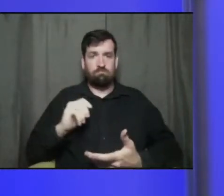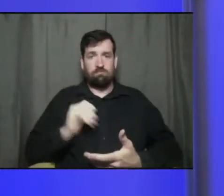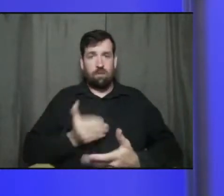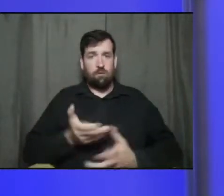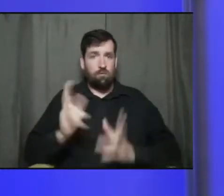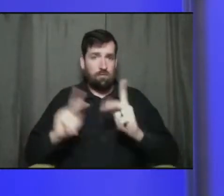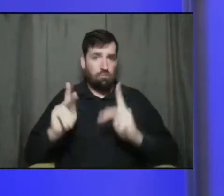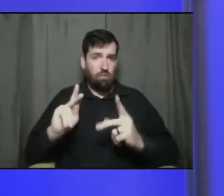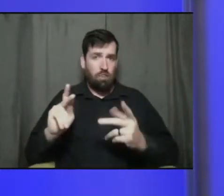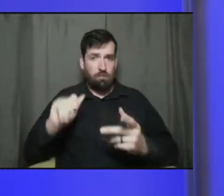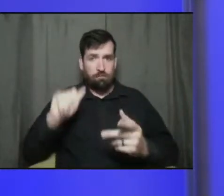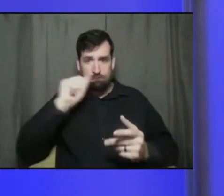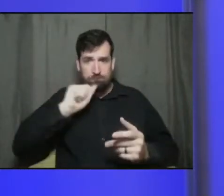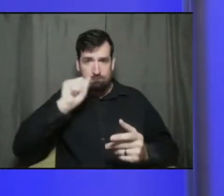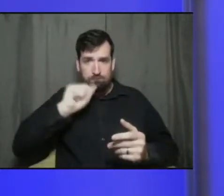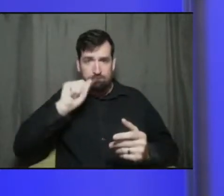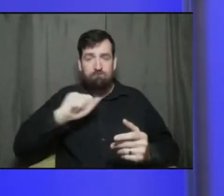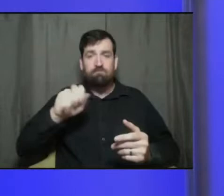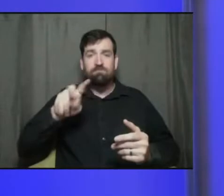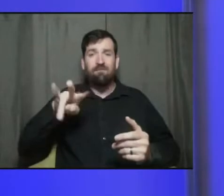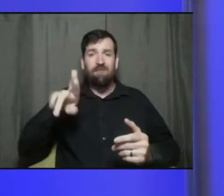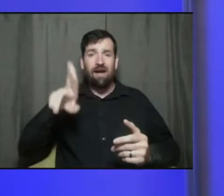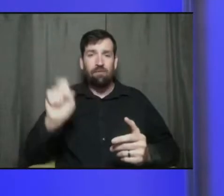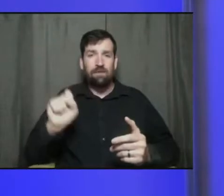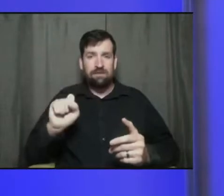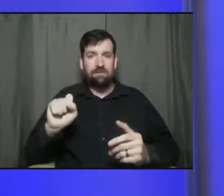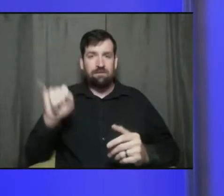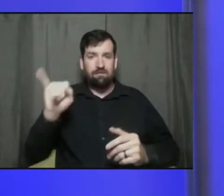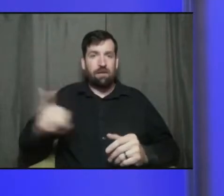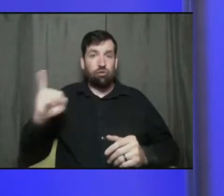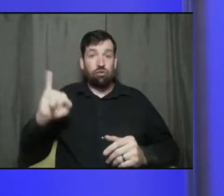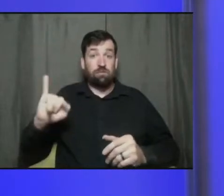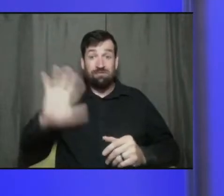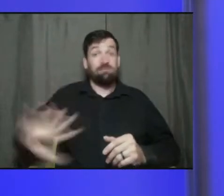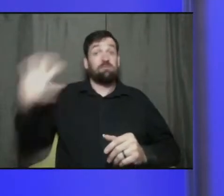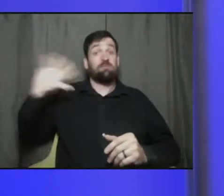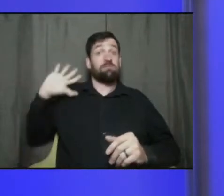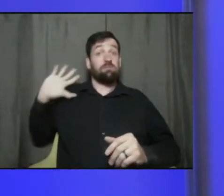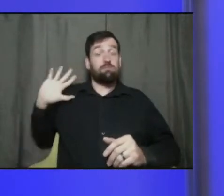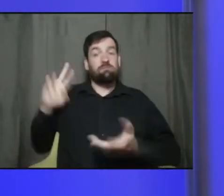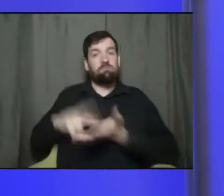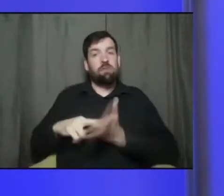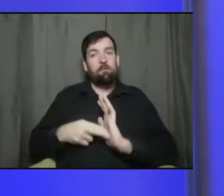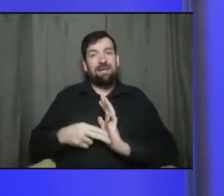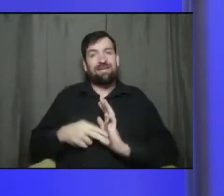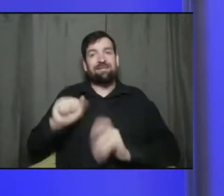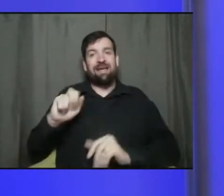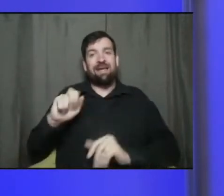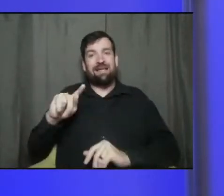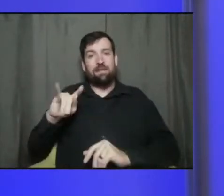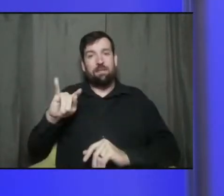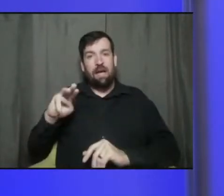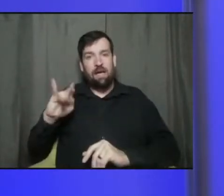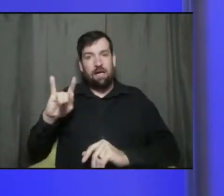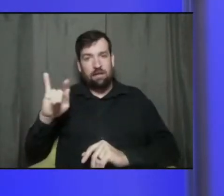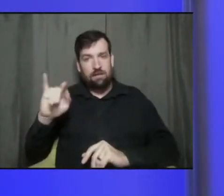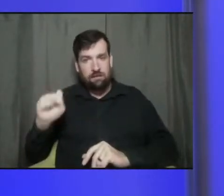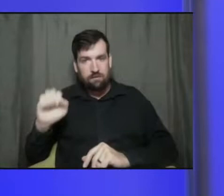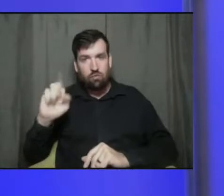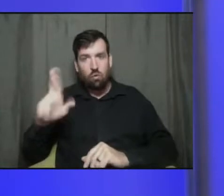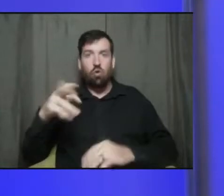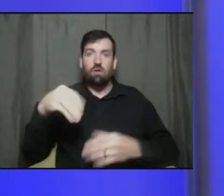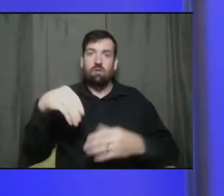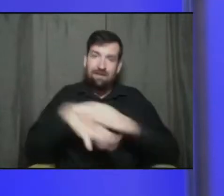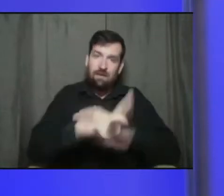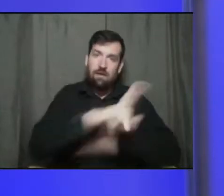a viral infection that in the past, typically, they ended up on antibiotics or maybe in the hospital on IVs. We're doing